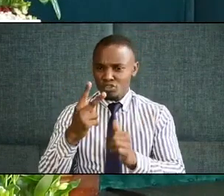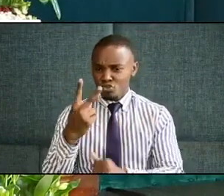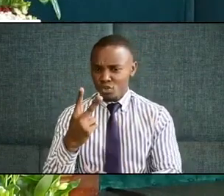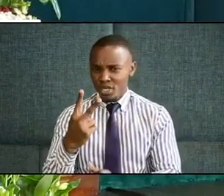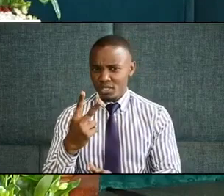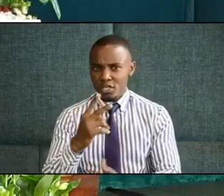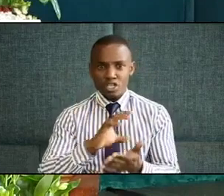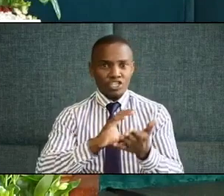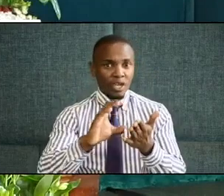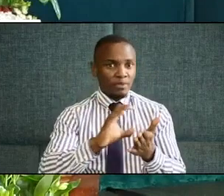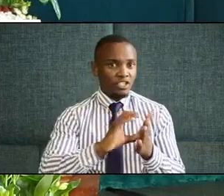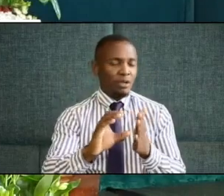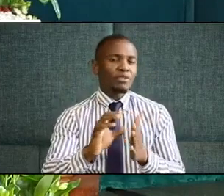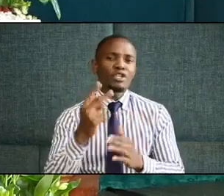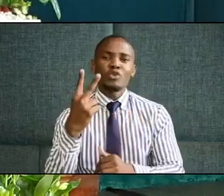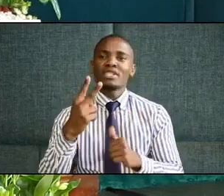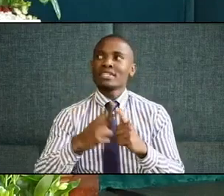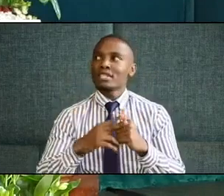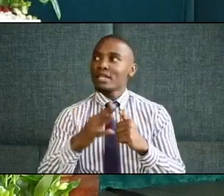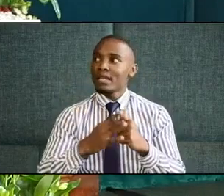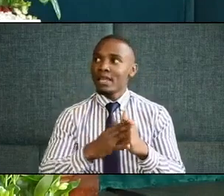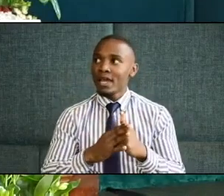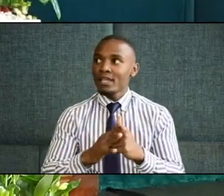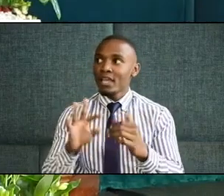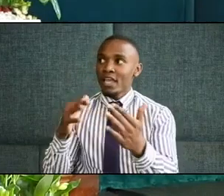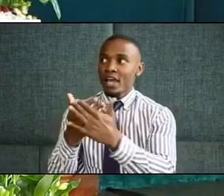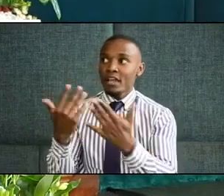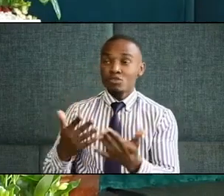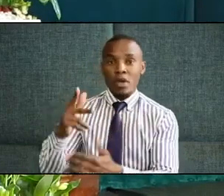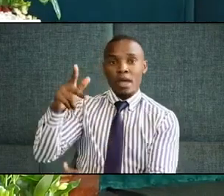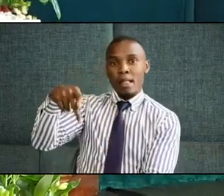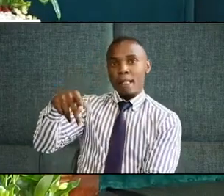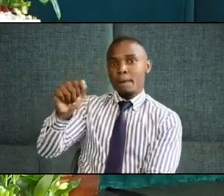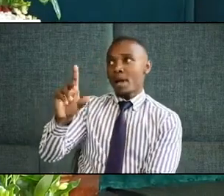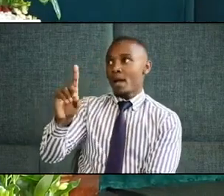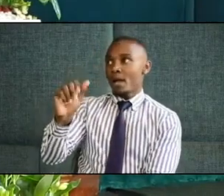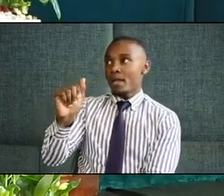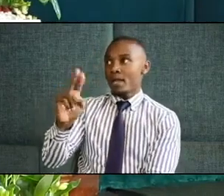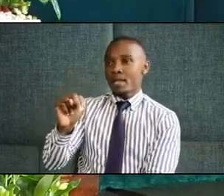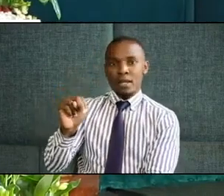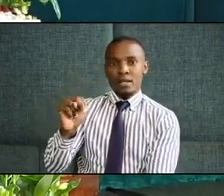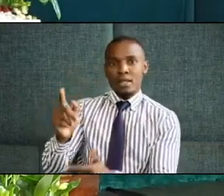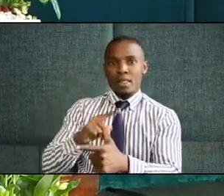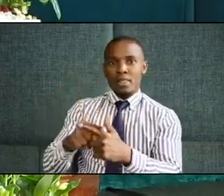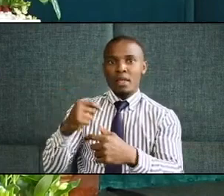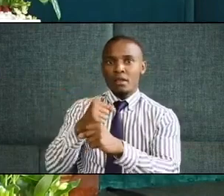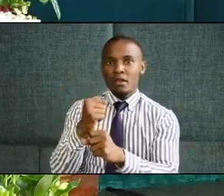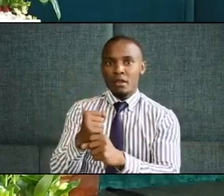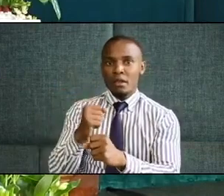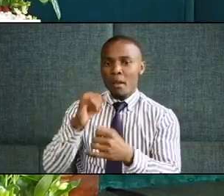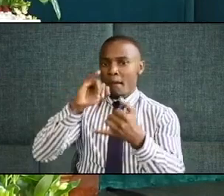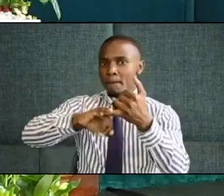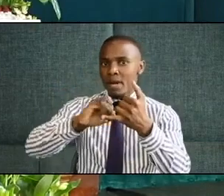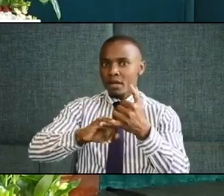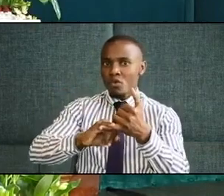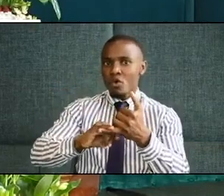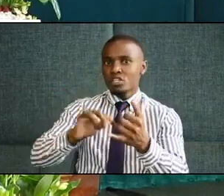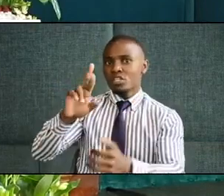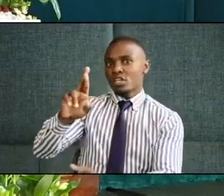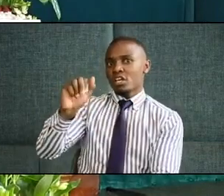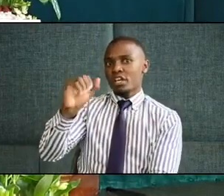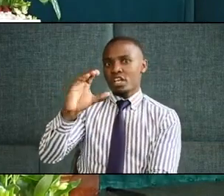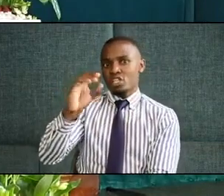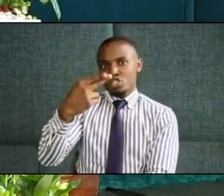Aram. You know, in Padam Aram, Jacob, there he met Rachel and got married to Rachel and Leah. You